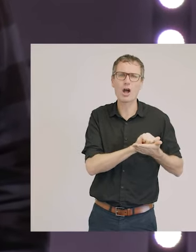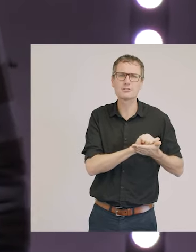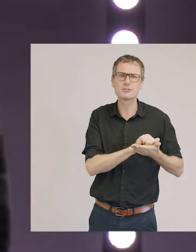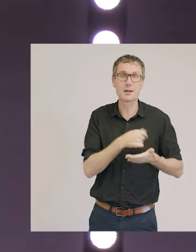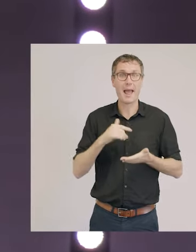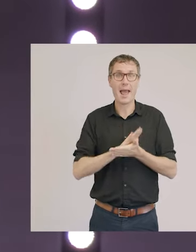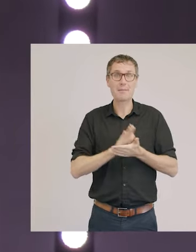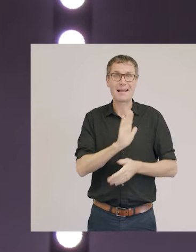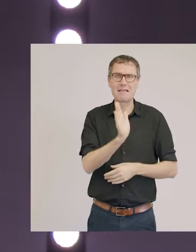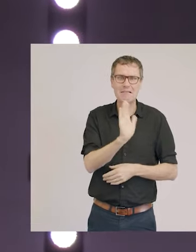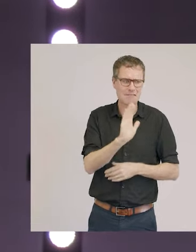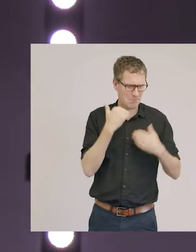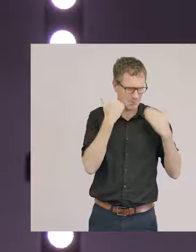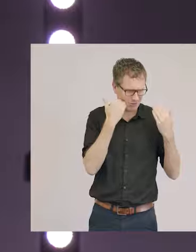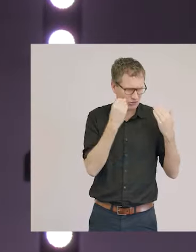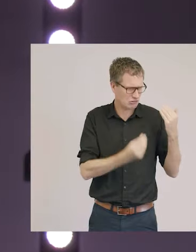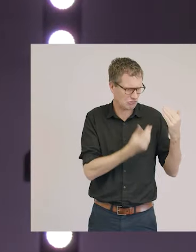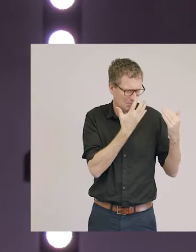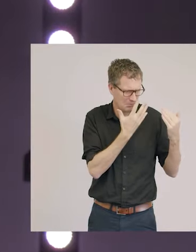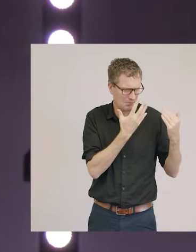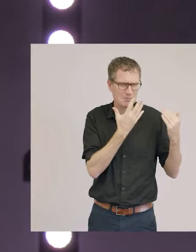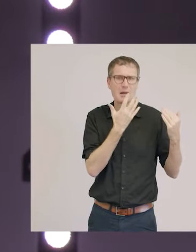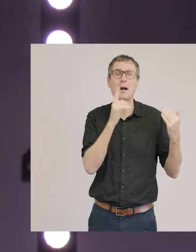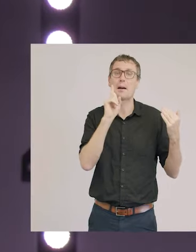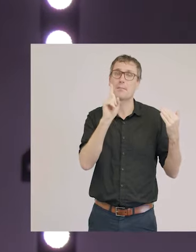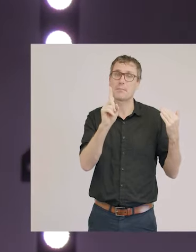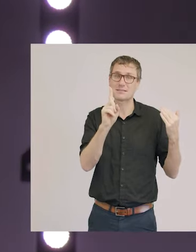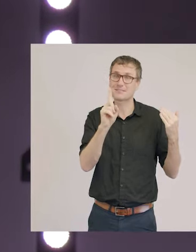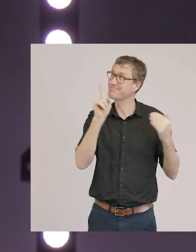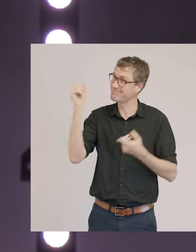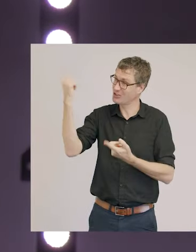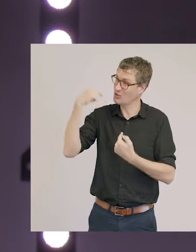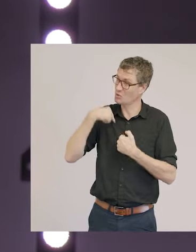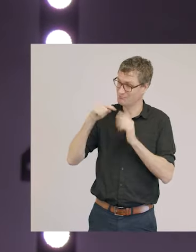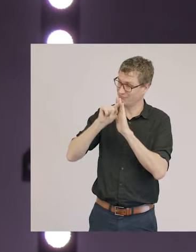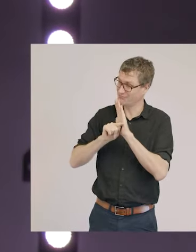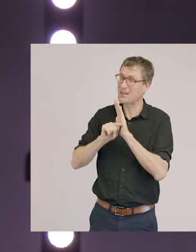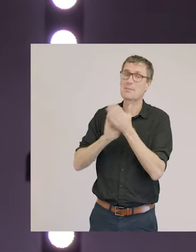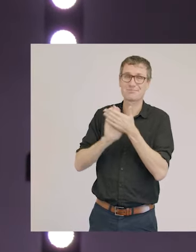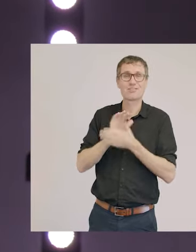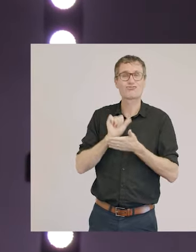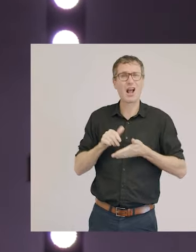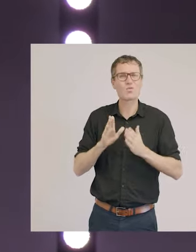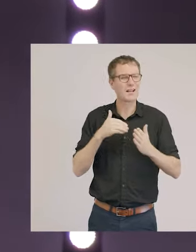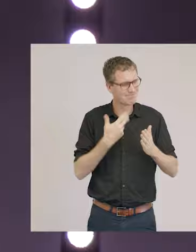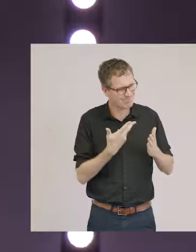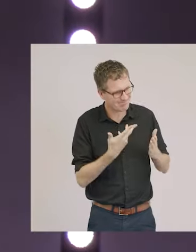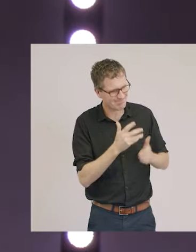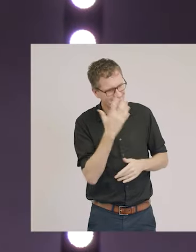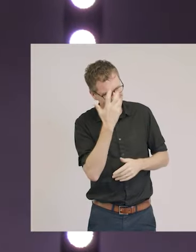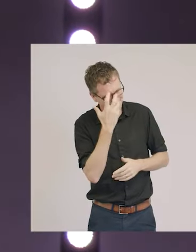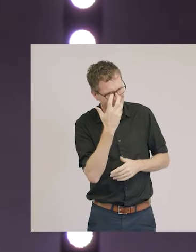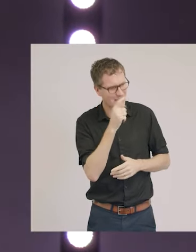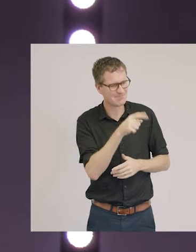and I feel as though I've got to be humbled. It's not something I want to do, but friends, it's the right thing to do. If God says